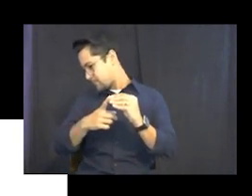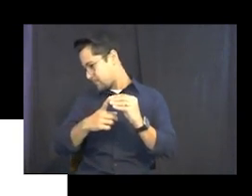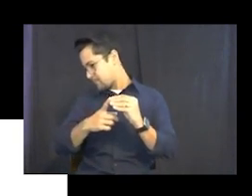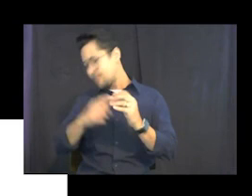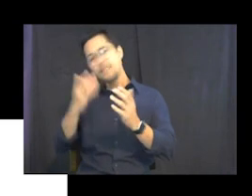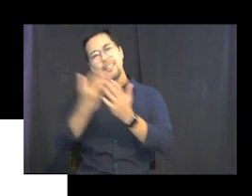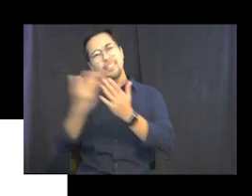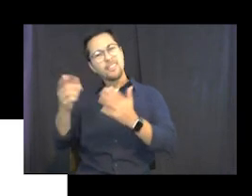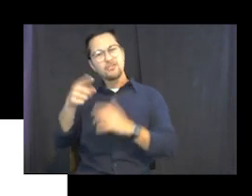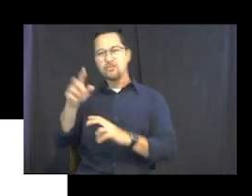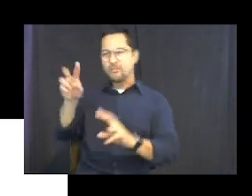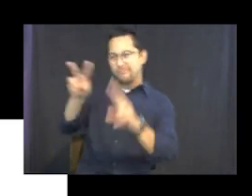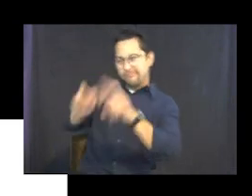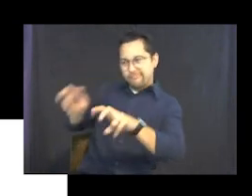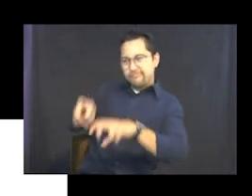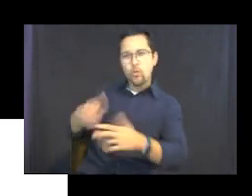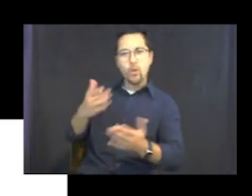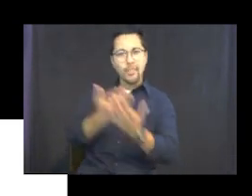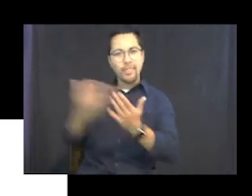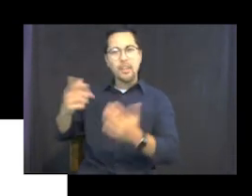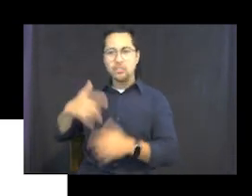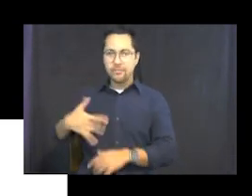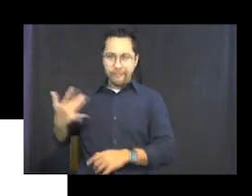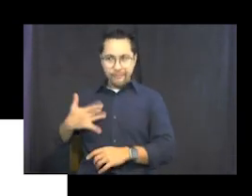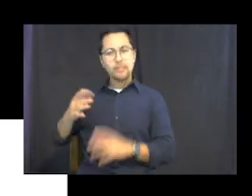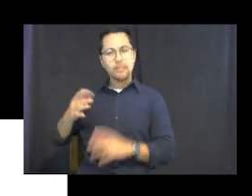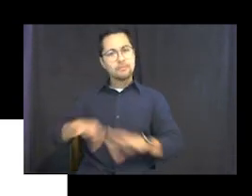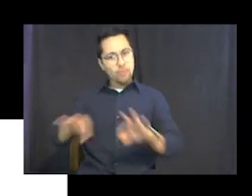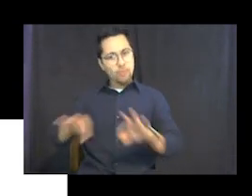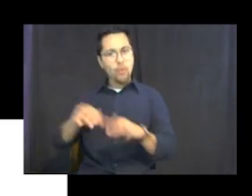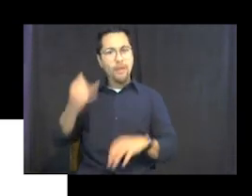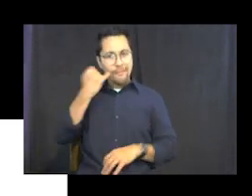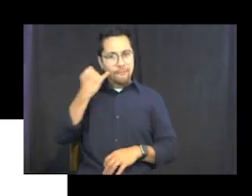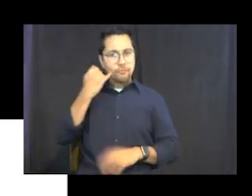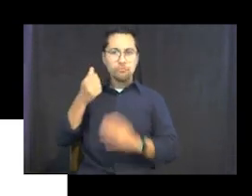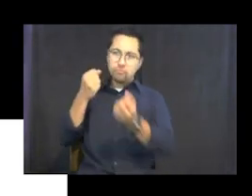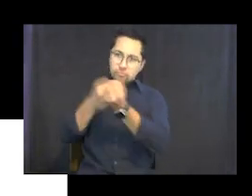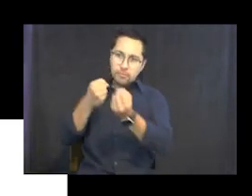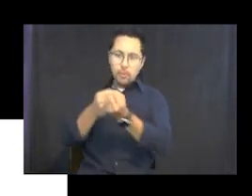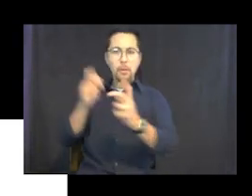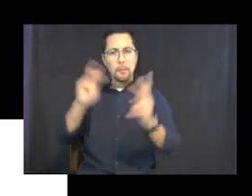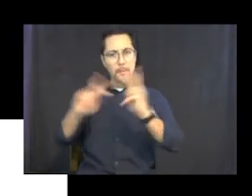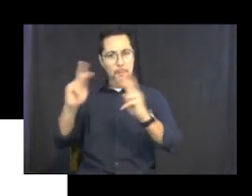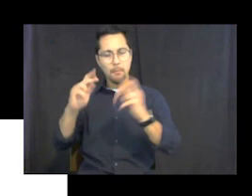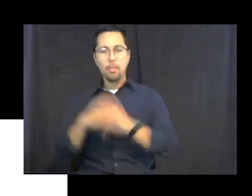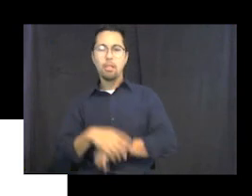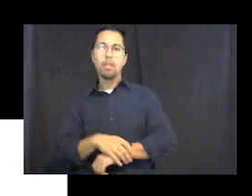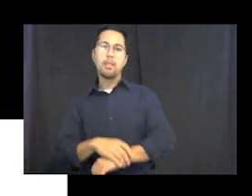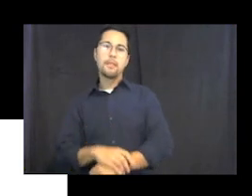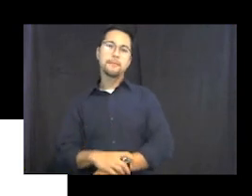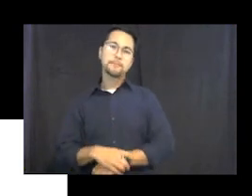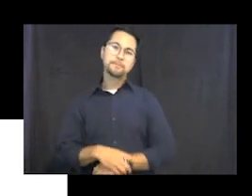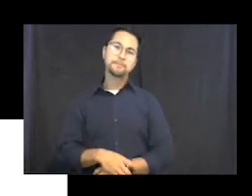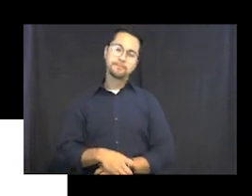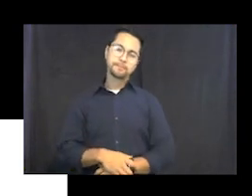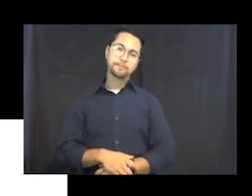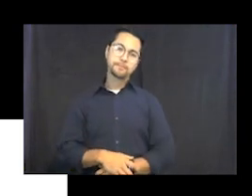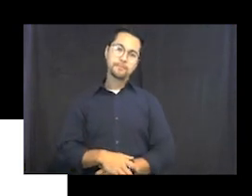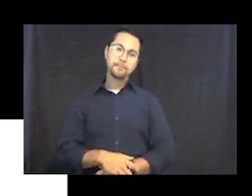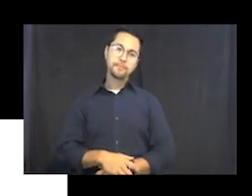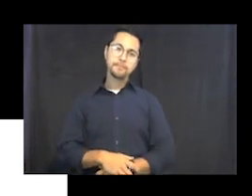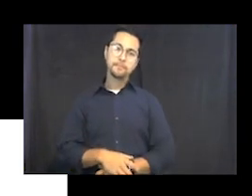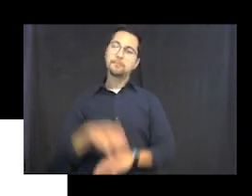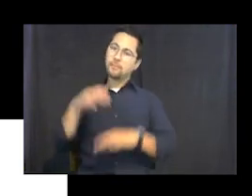things that she looks at, or things that she feels is important when she's supporting individuals on